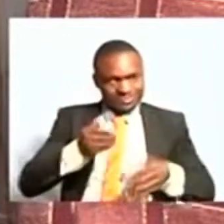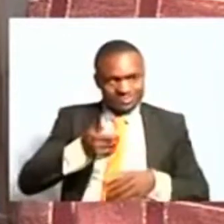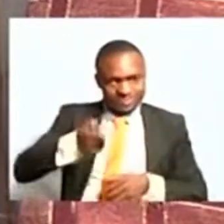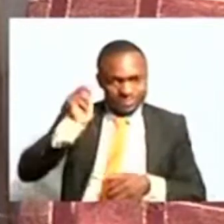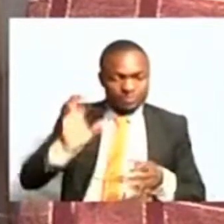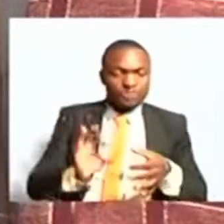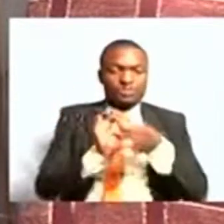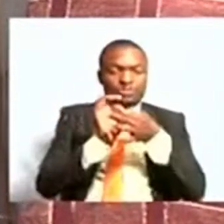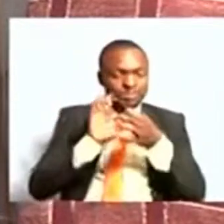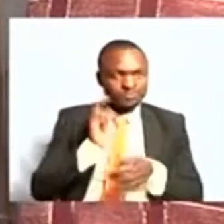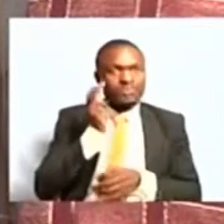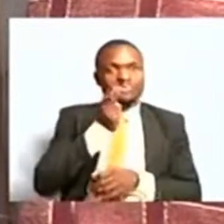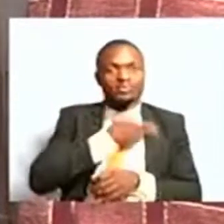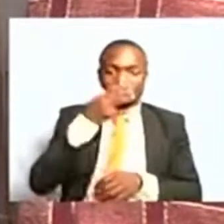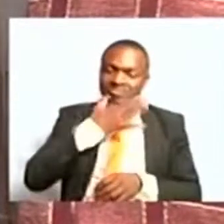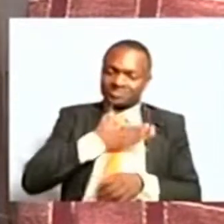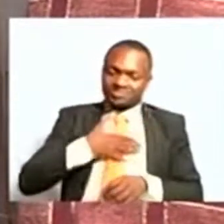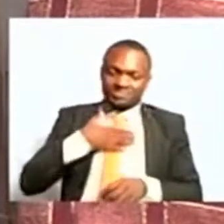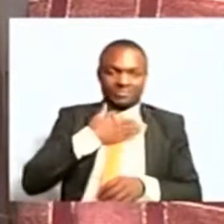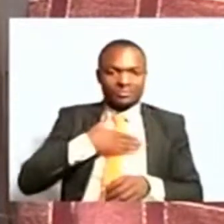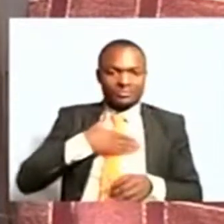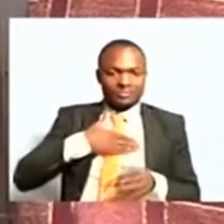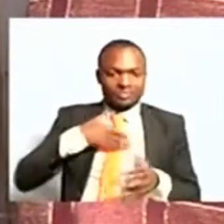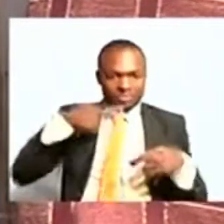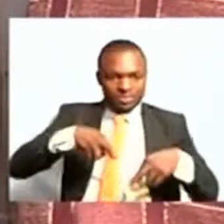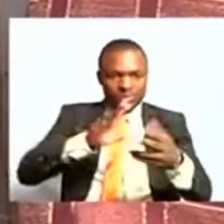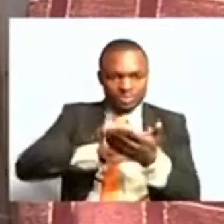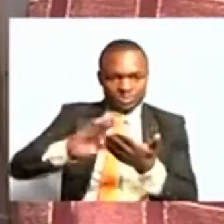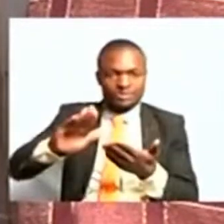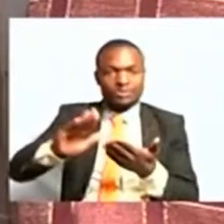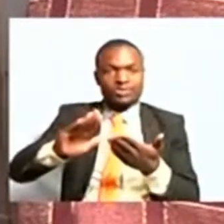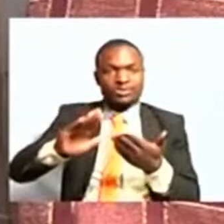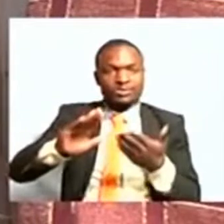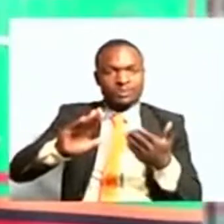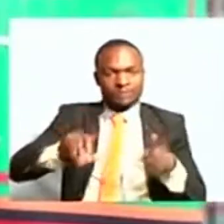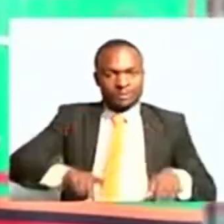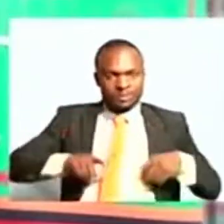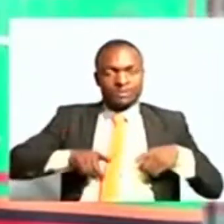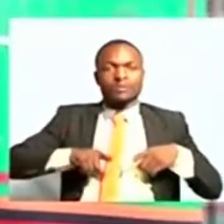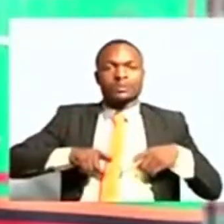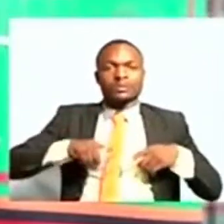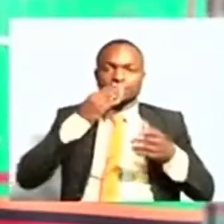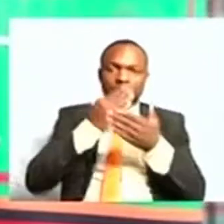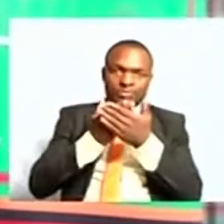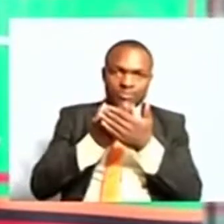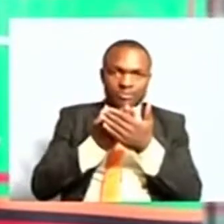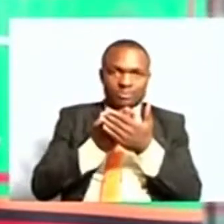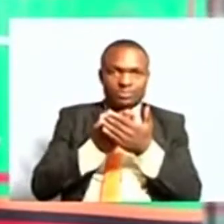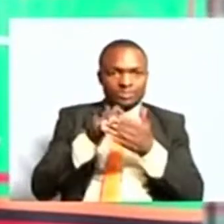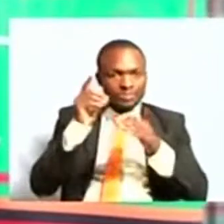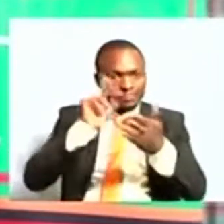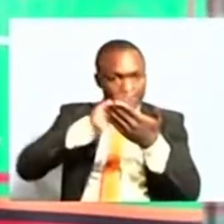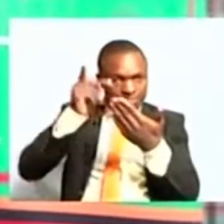join us, and please be road smart. Life is precious. What time does the event start in closing? In closing, the